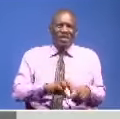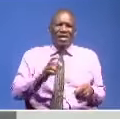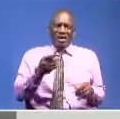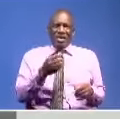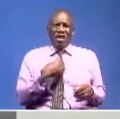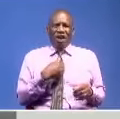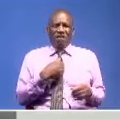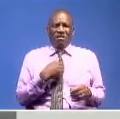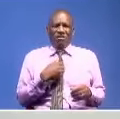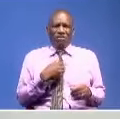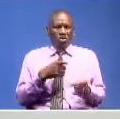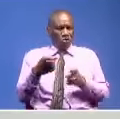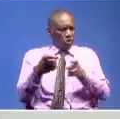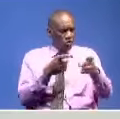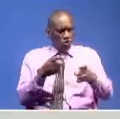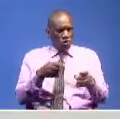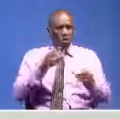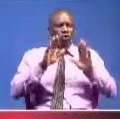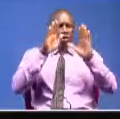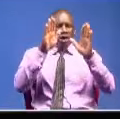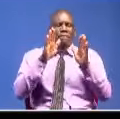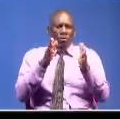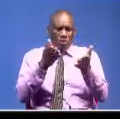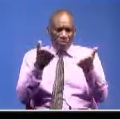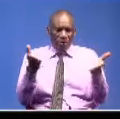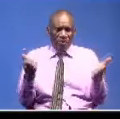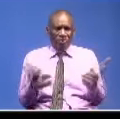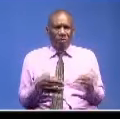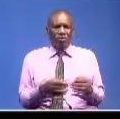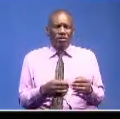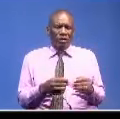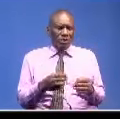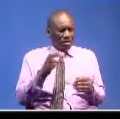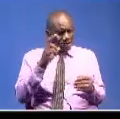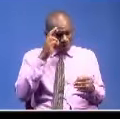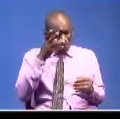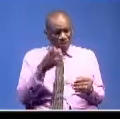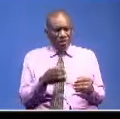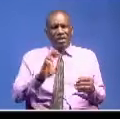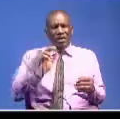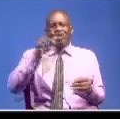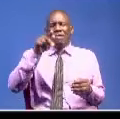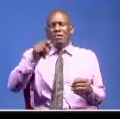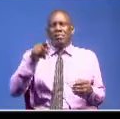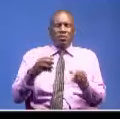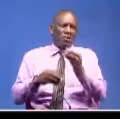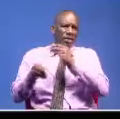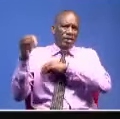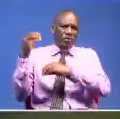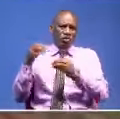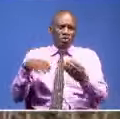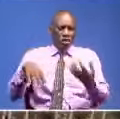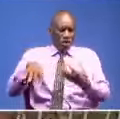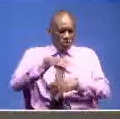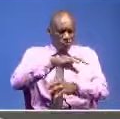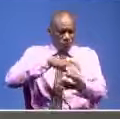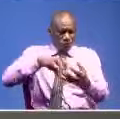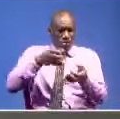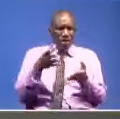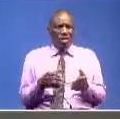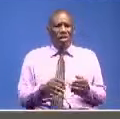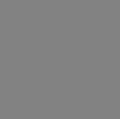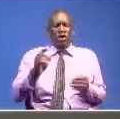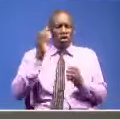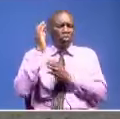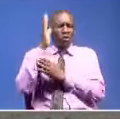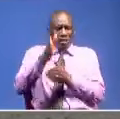operate, Kenya maintains ultimate control over critical infrastructure. Looking back, Kenya's PPP history is a mixed